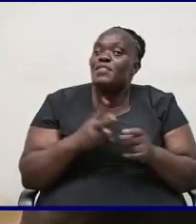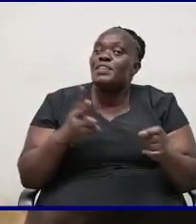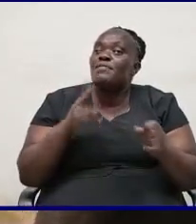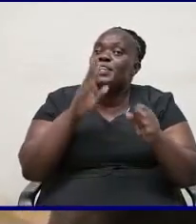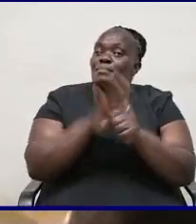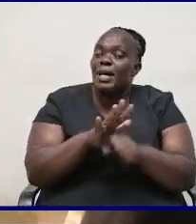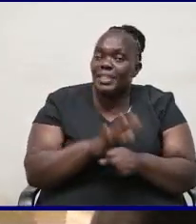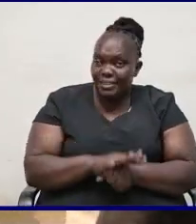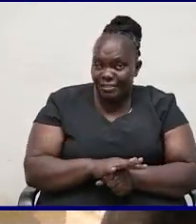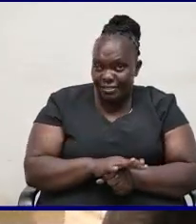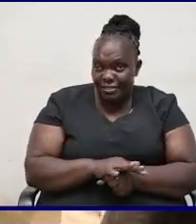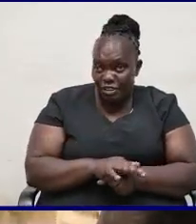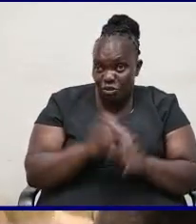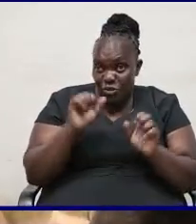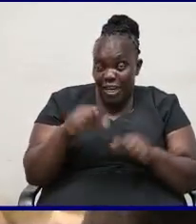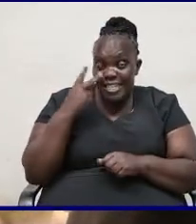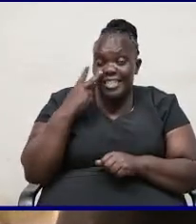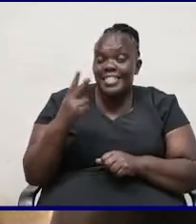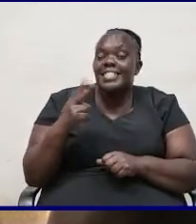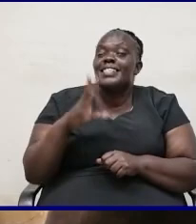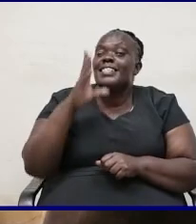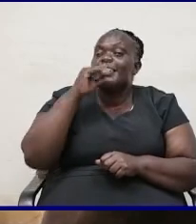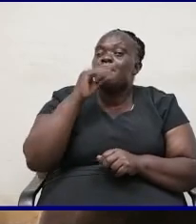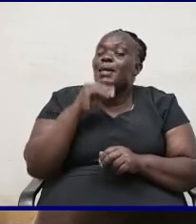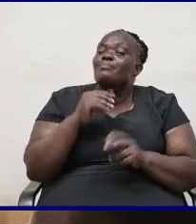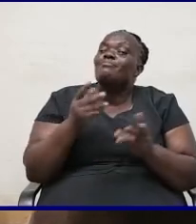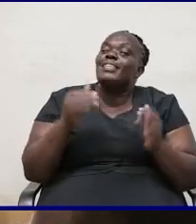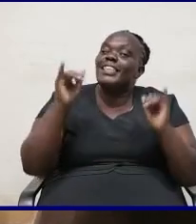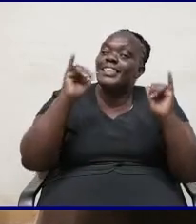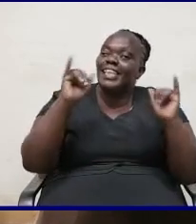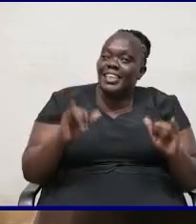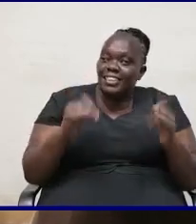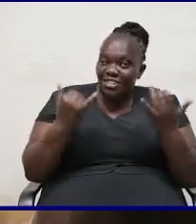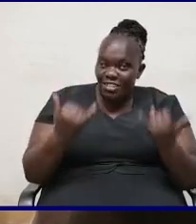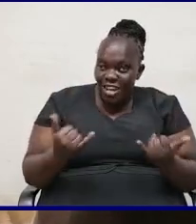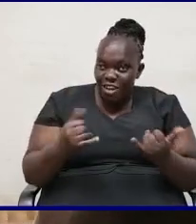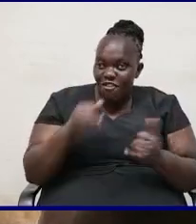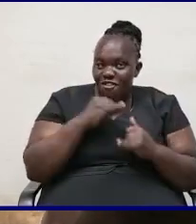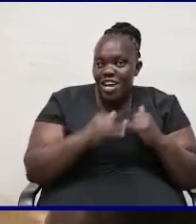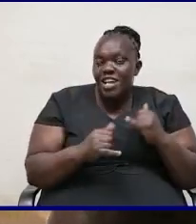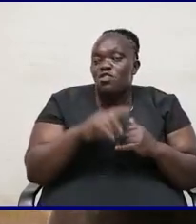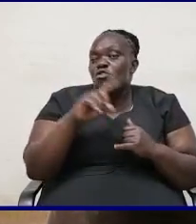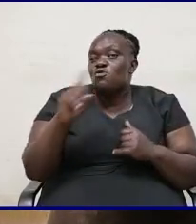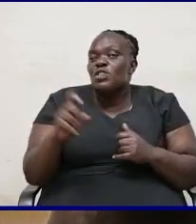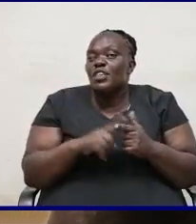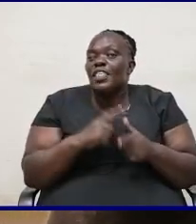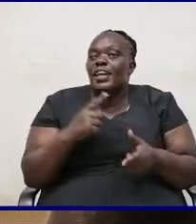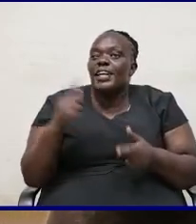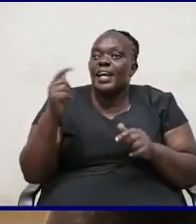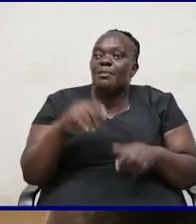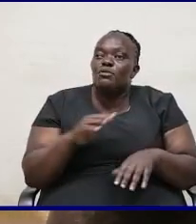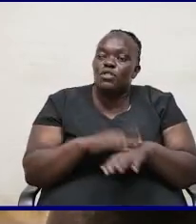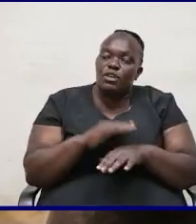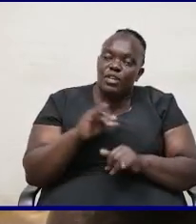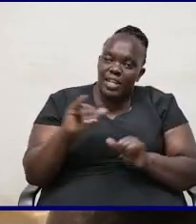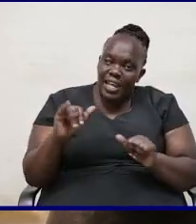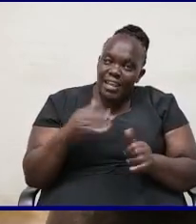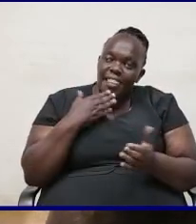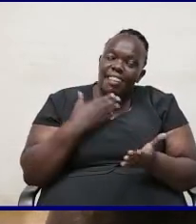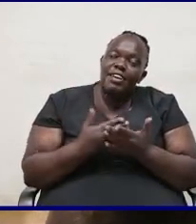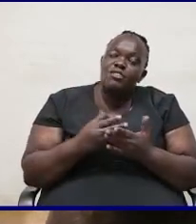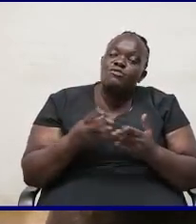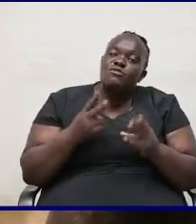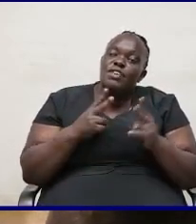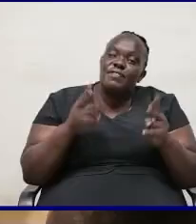not the coffee already. And the Katina Sema Spox that also got international. Let's have the final question and then we come to the online. Thank you